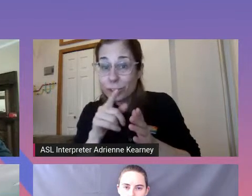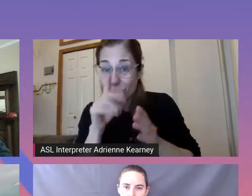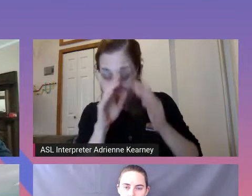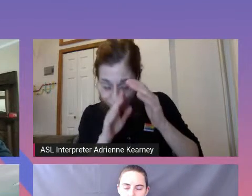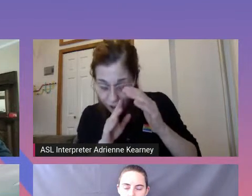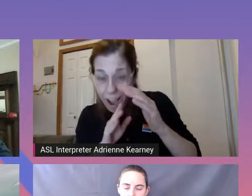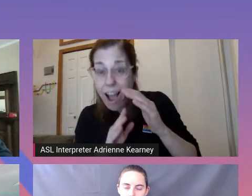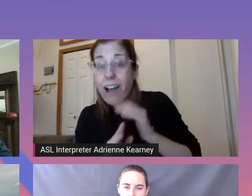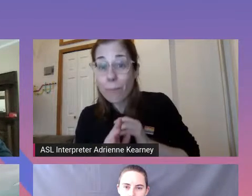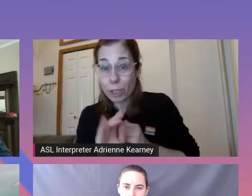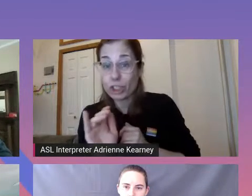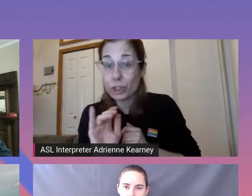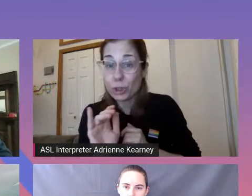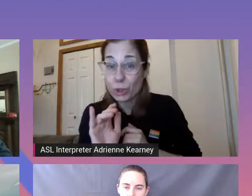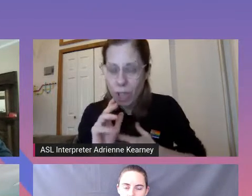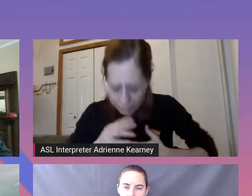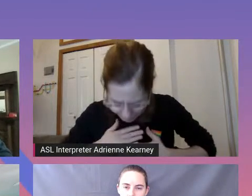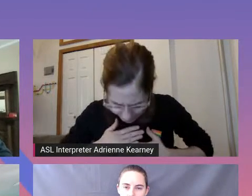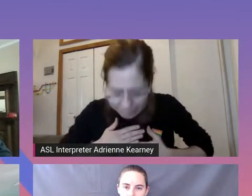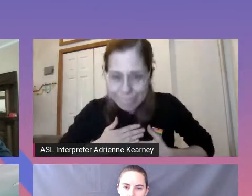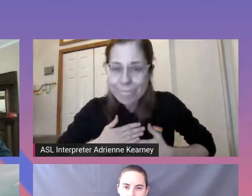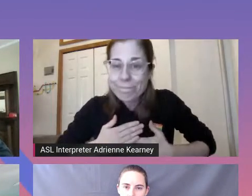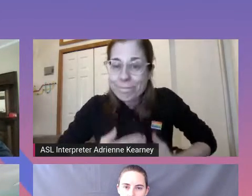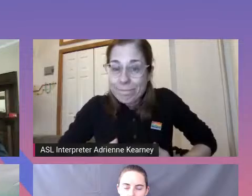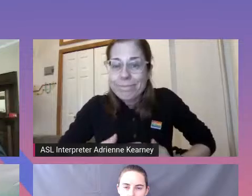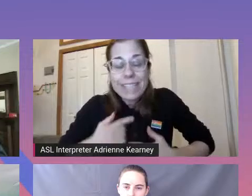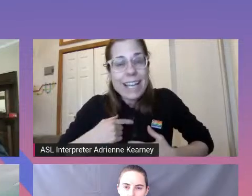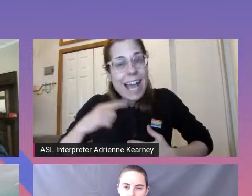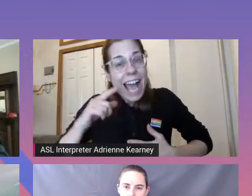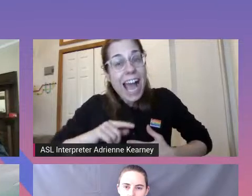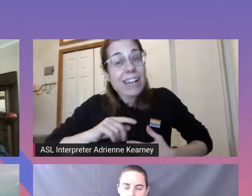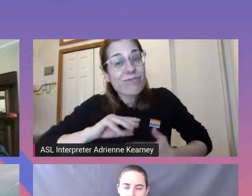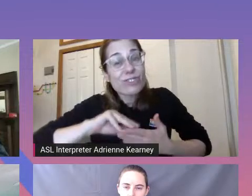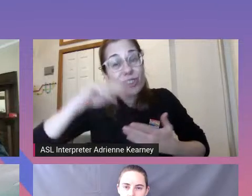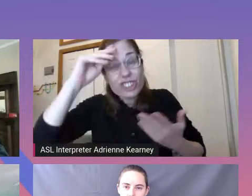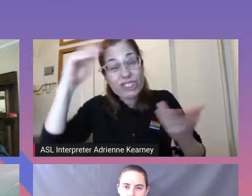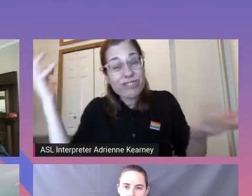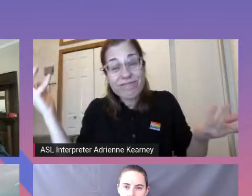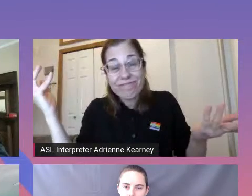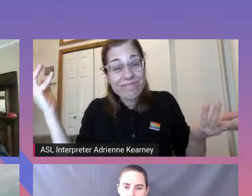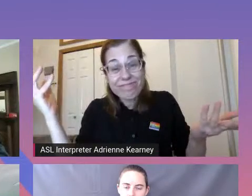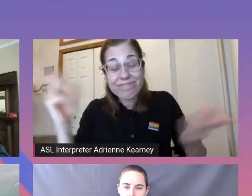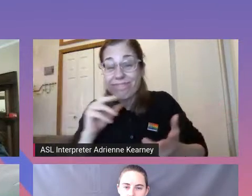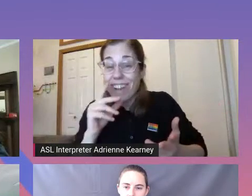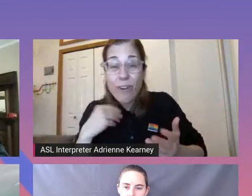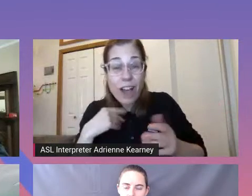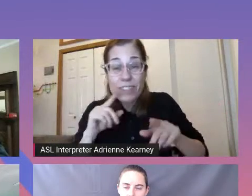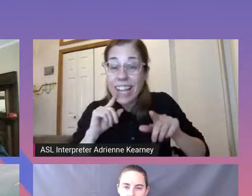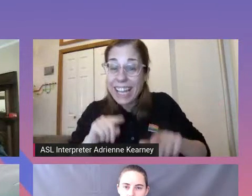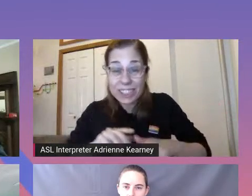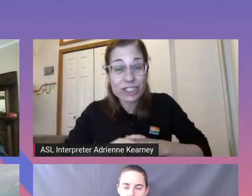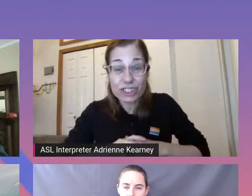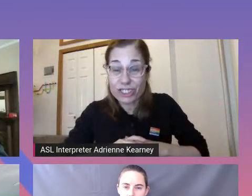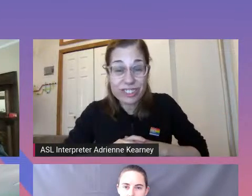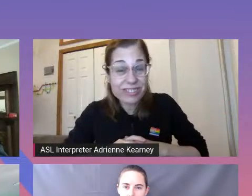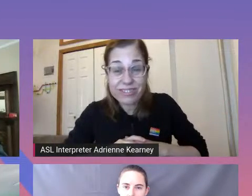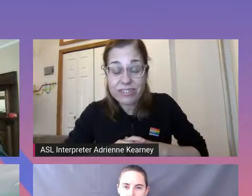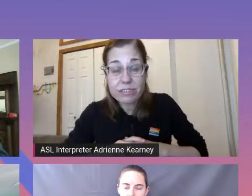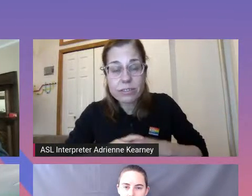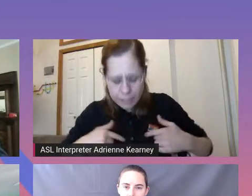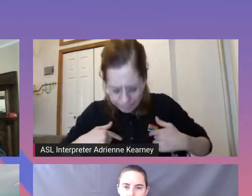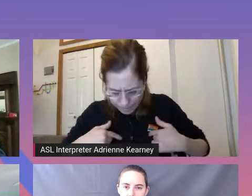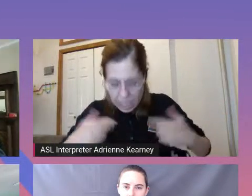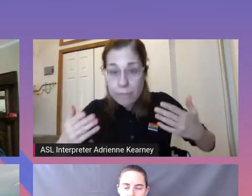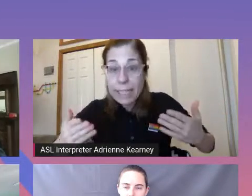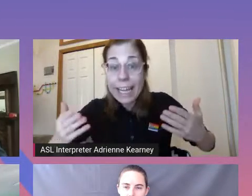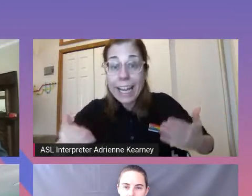it, saying like, what, I need to learn. I don't have all the answers, but I am here to try to be better and work with my community